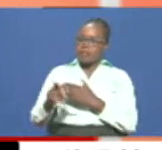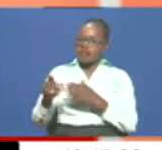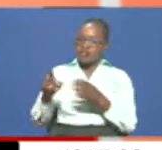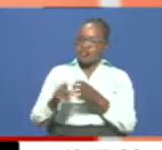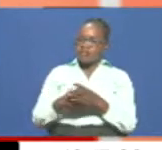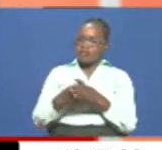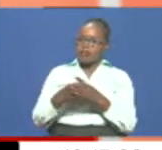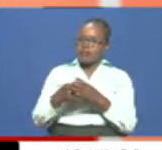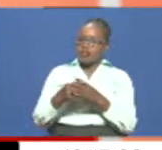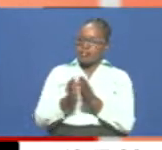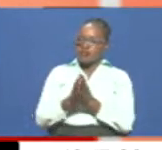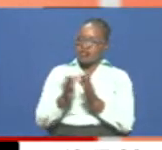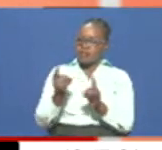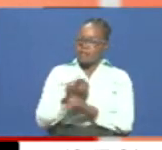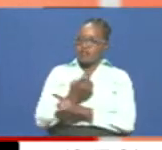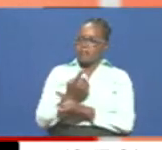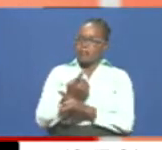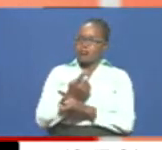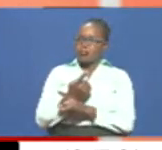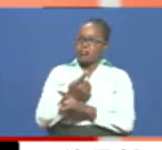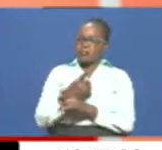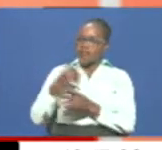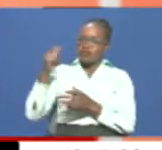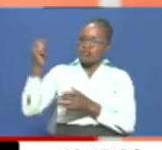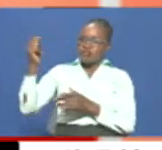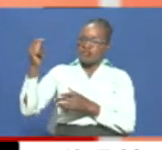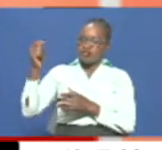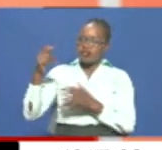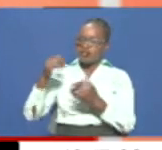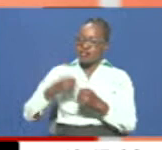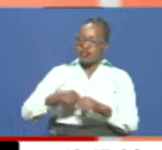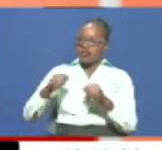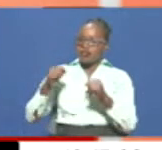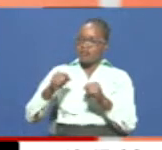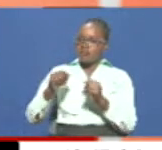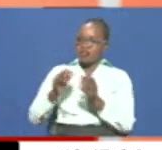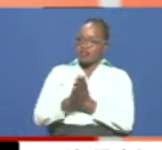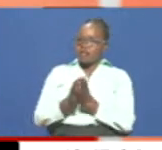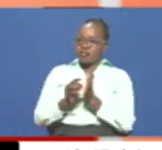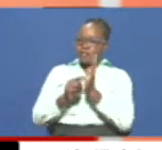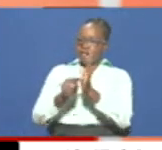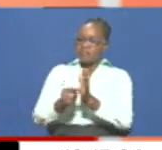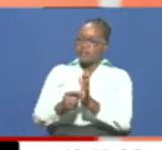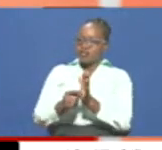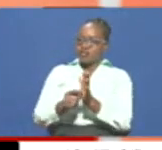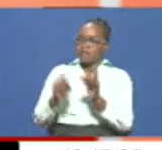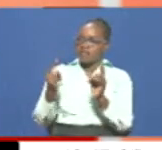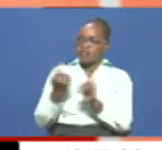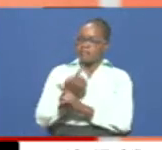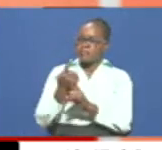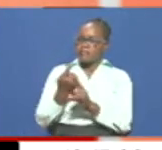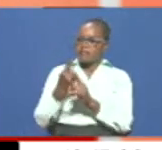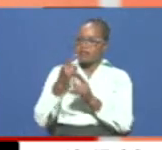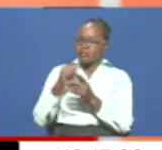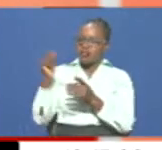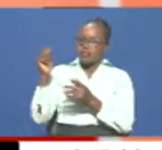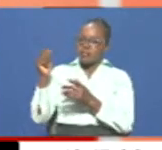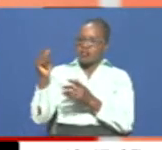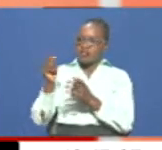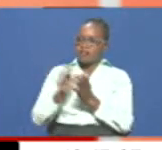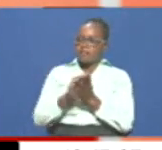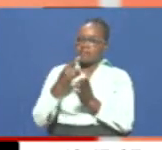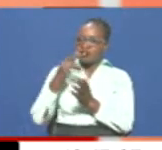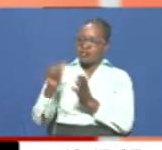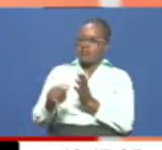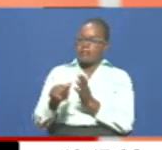in the different aspects. Mm-hmm. So the capacity will involve exposure of the different referees. We are saying that we